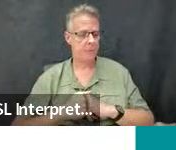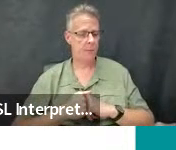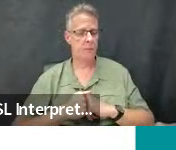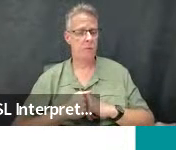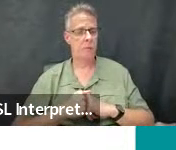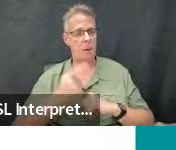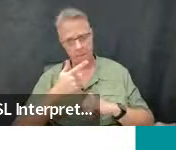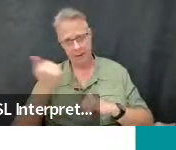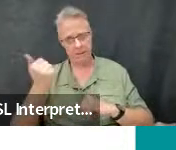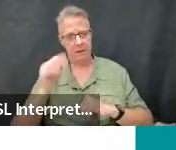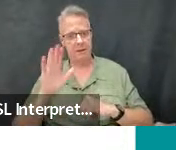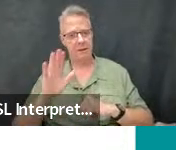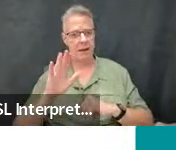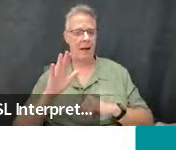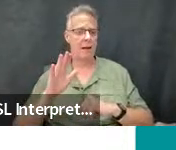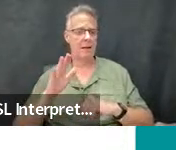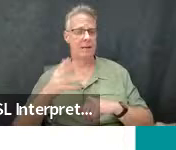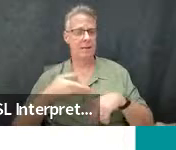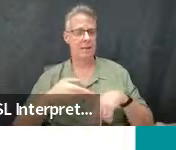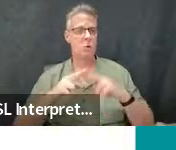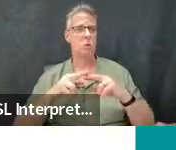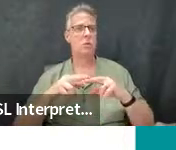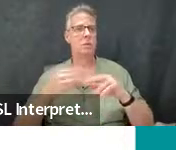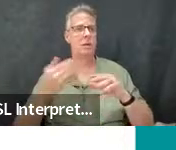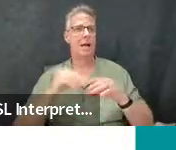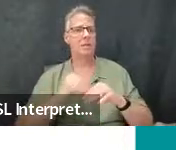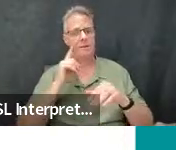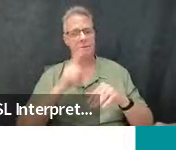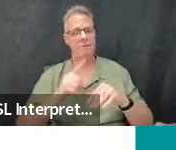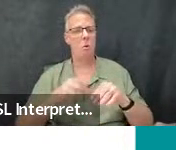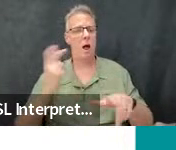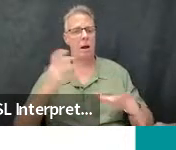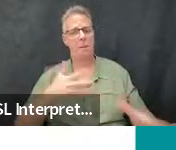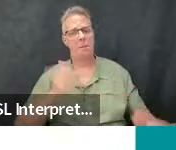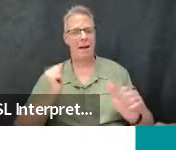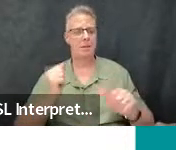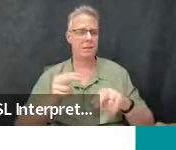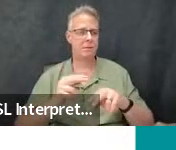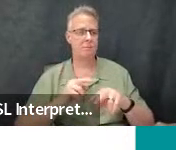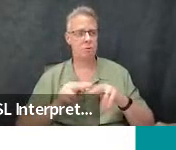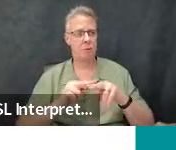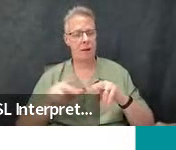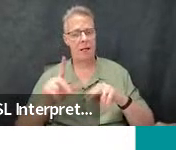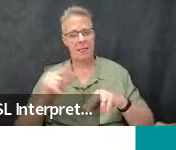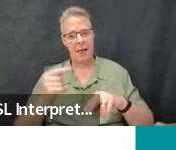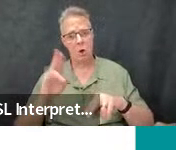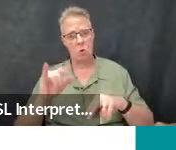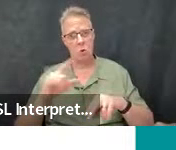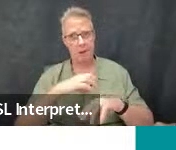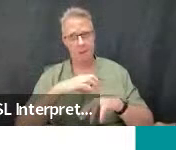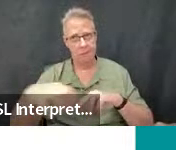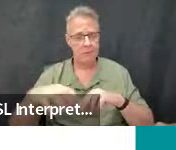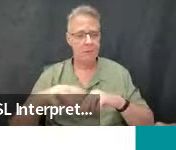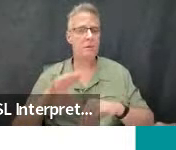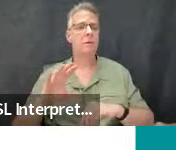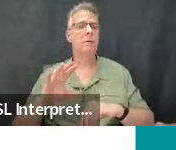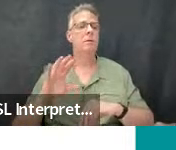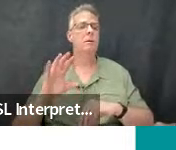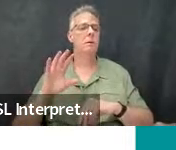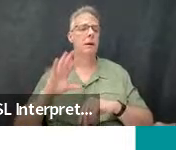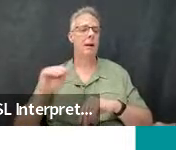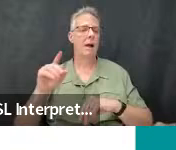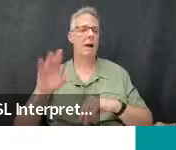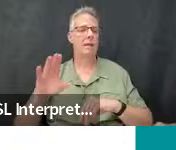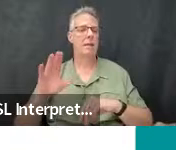due to increased access to high capacity transit. That could be the light rail transit system, as well as